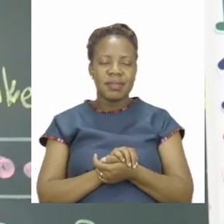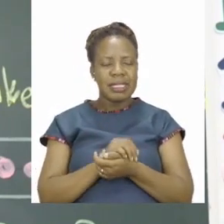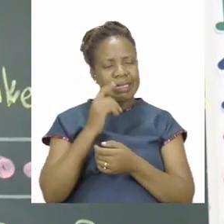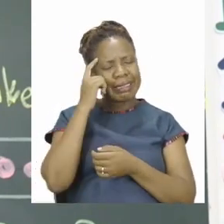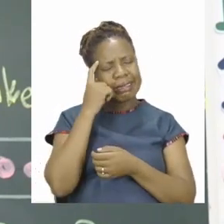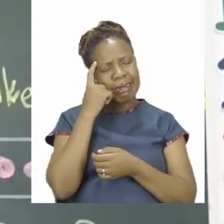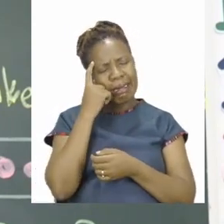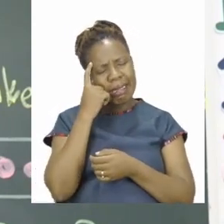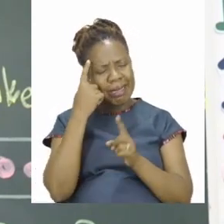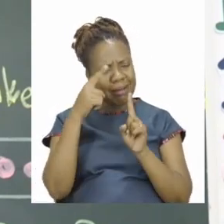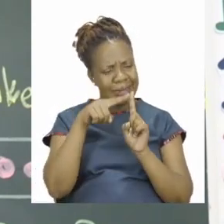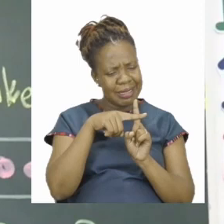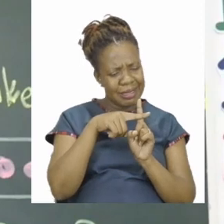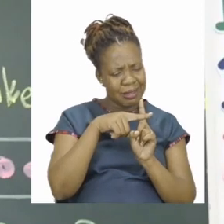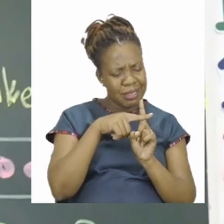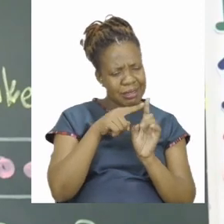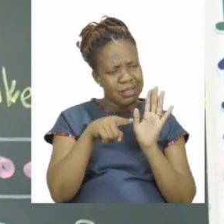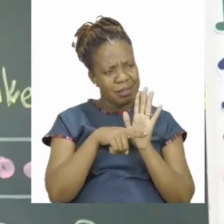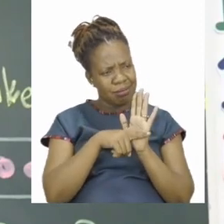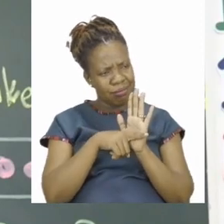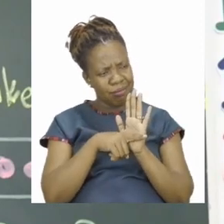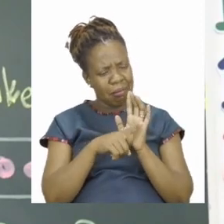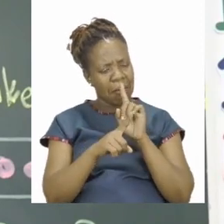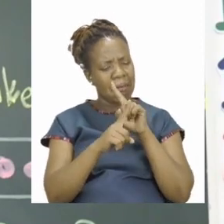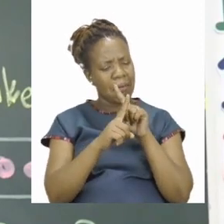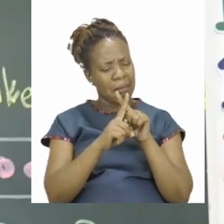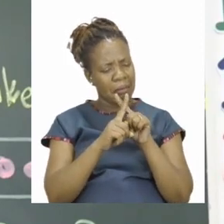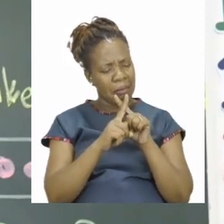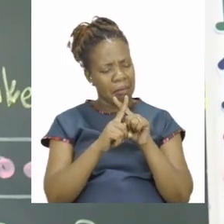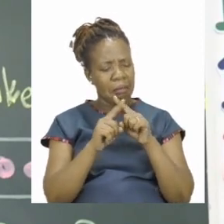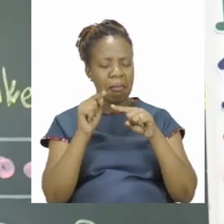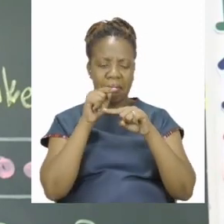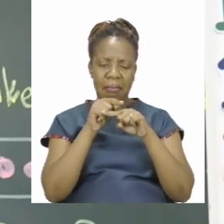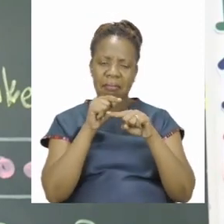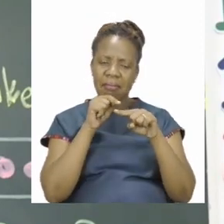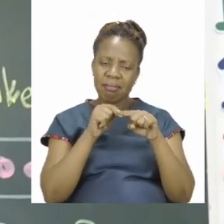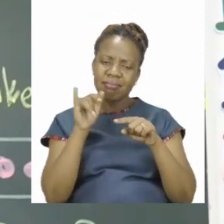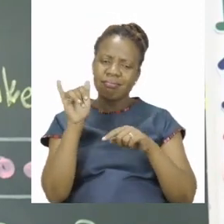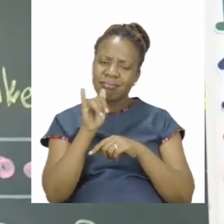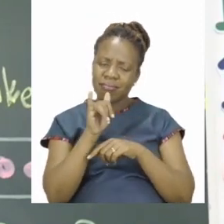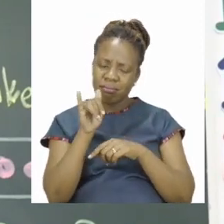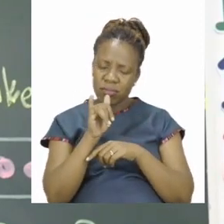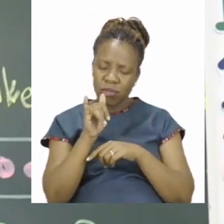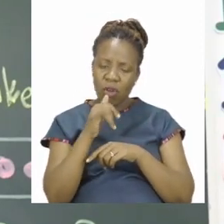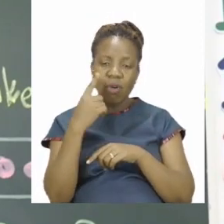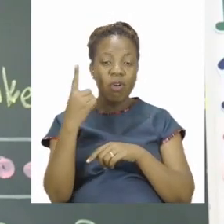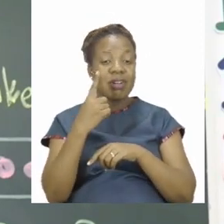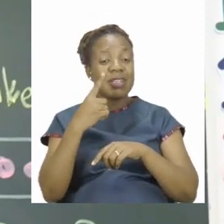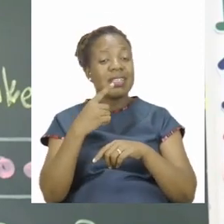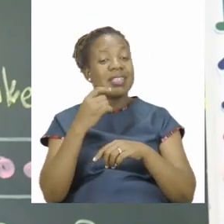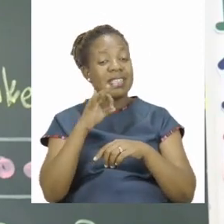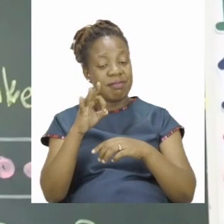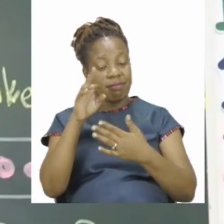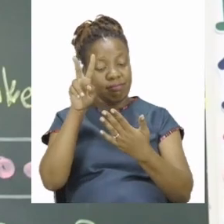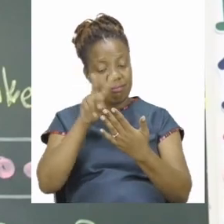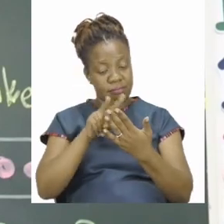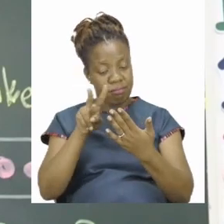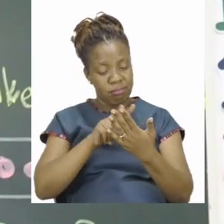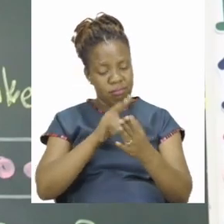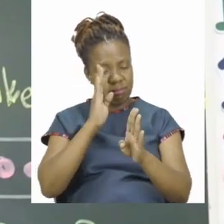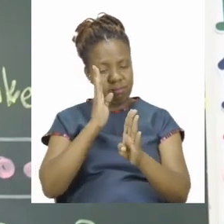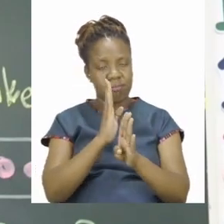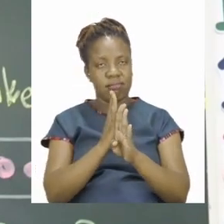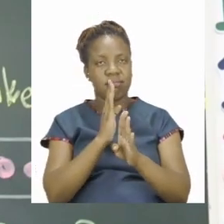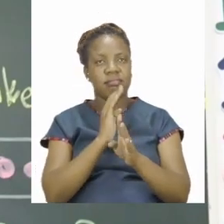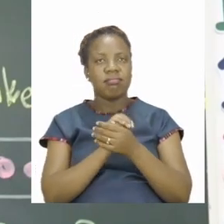you going to add, subtract, multiply, or divide, which is sharing as well? When